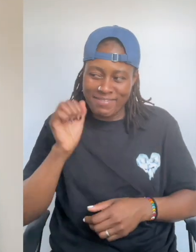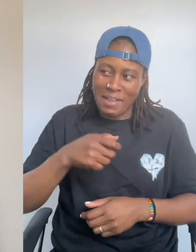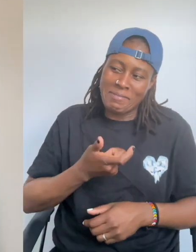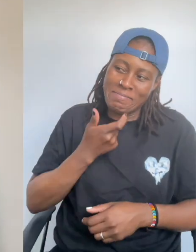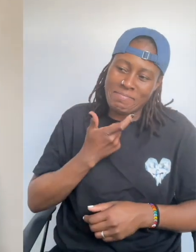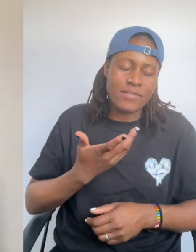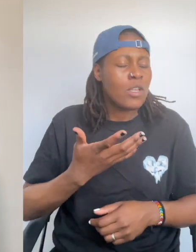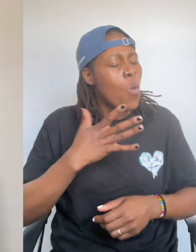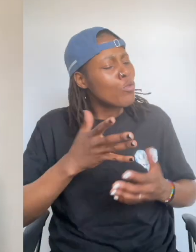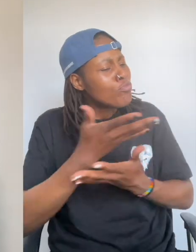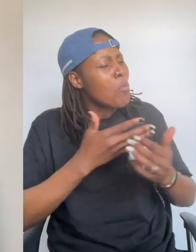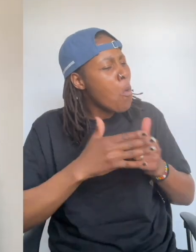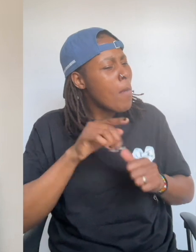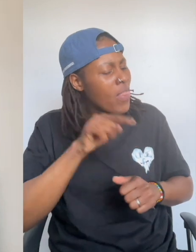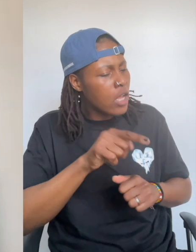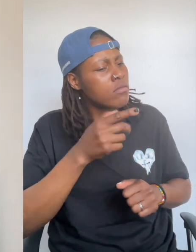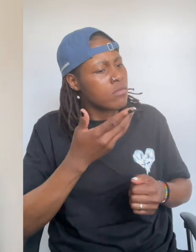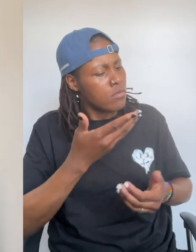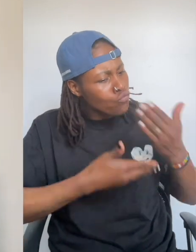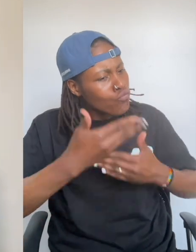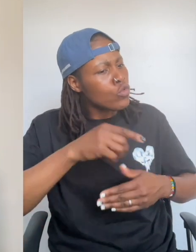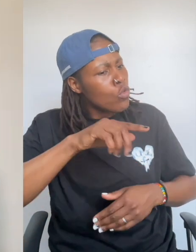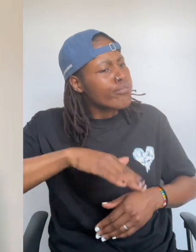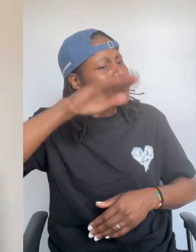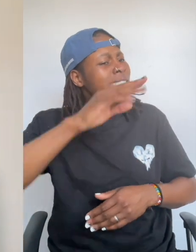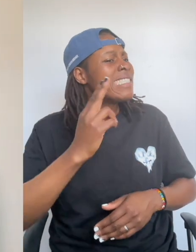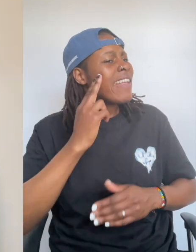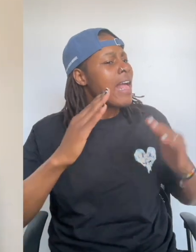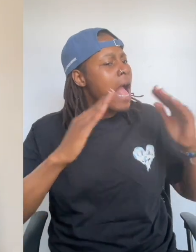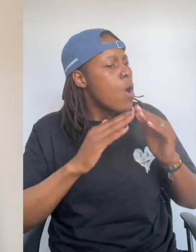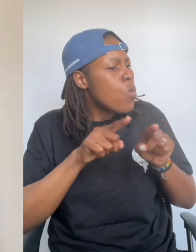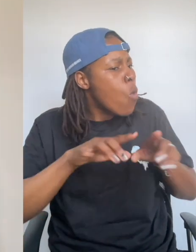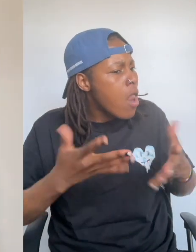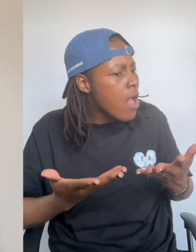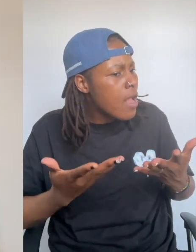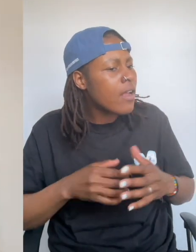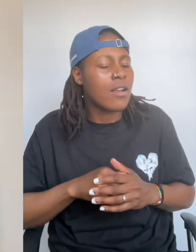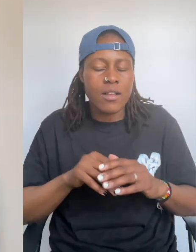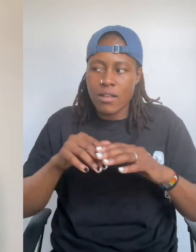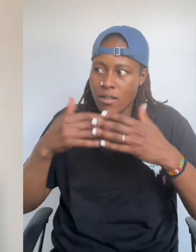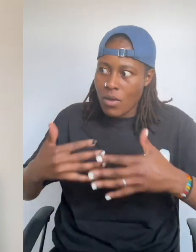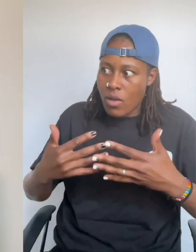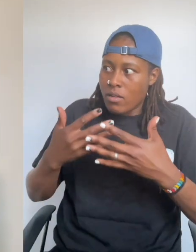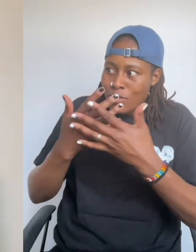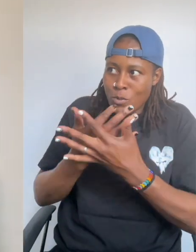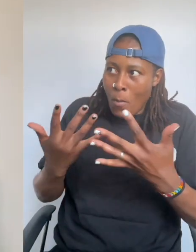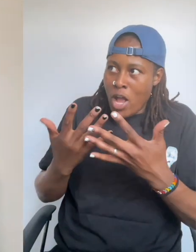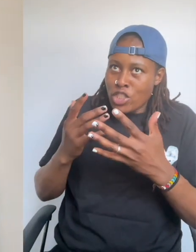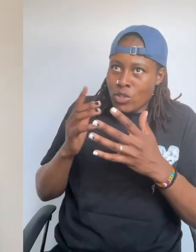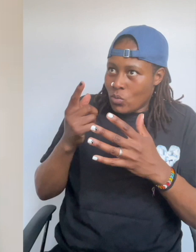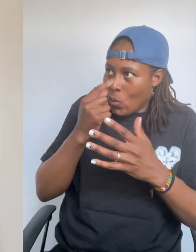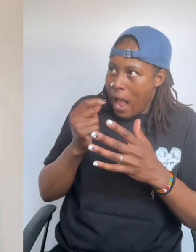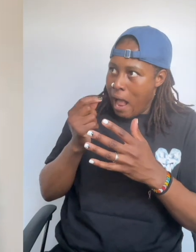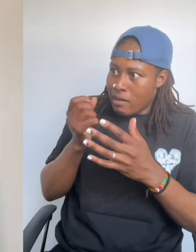sort of see how that works. So just talk to me about firstly growing up in a deaf household. Okay, wow. There's so much to draw